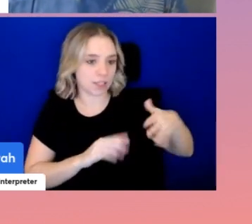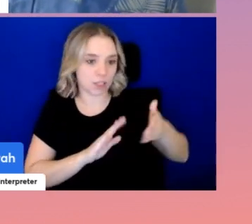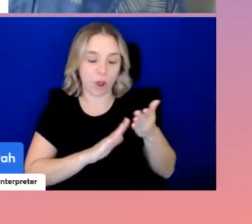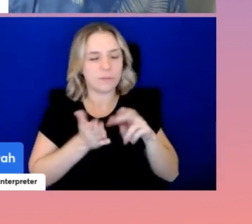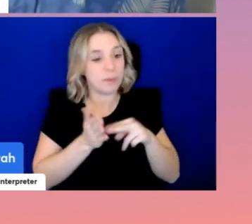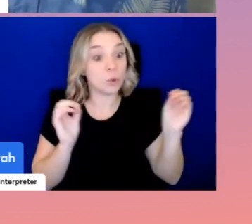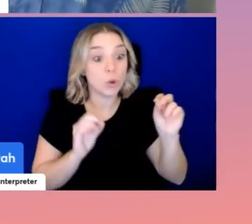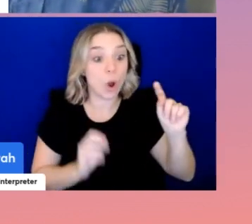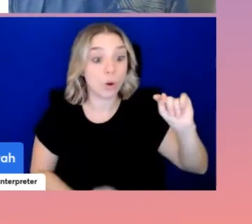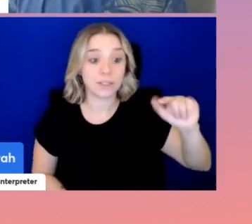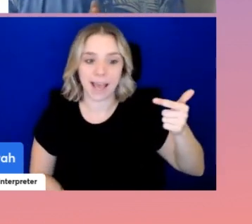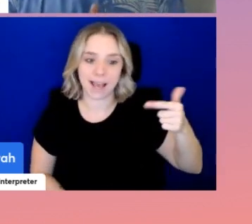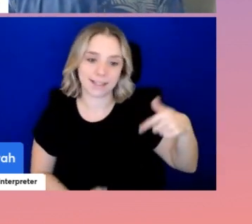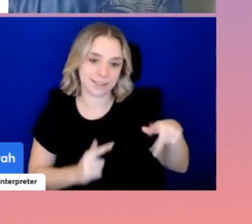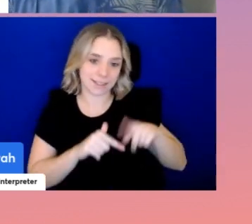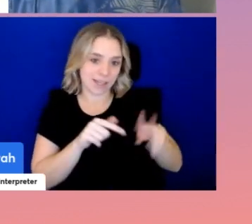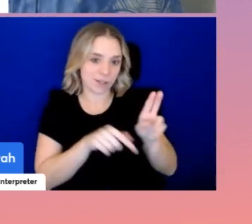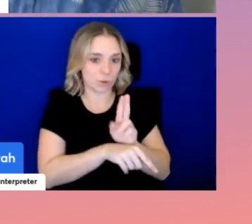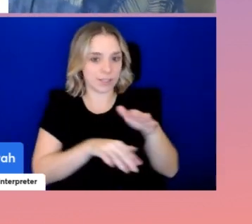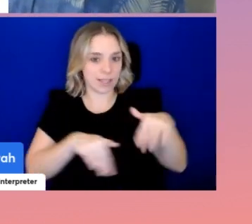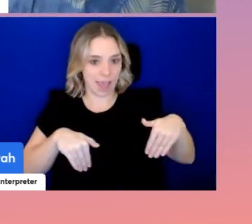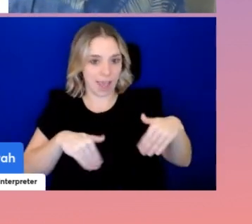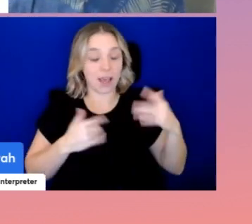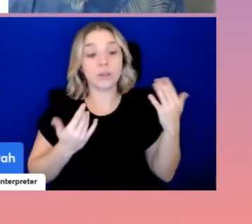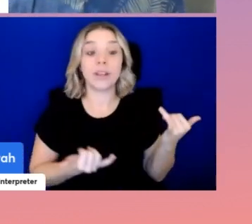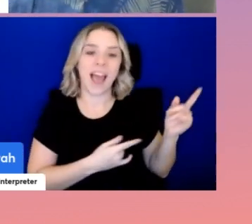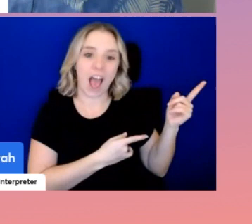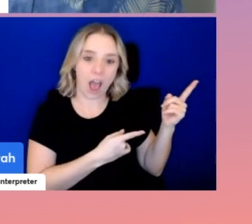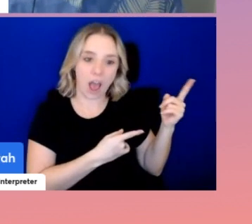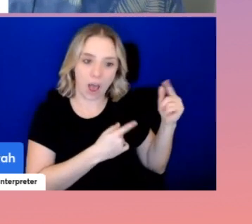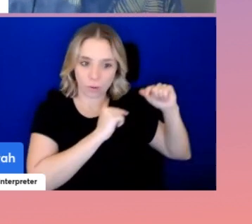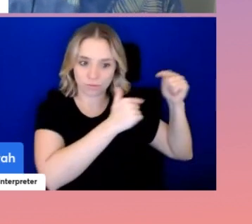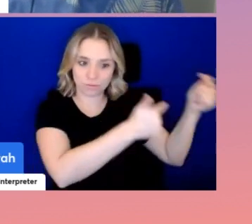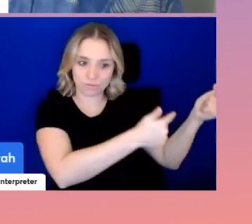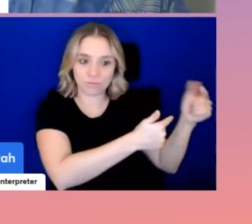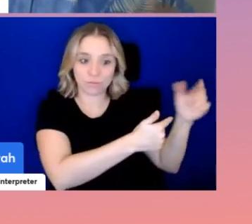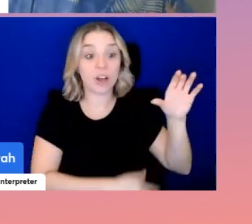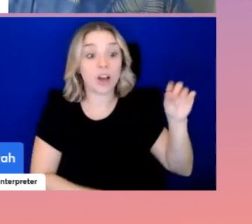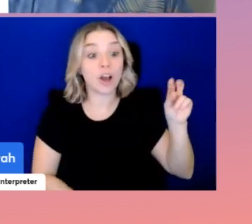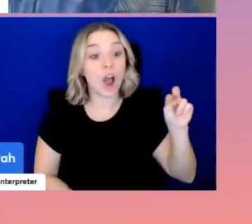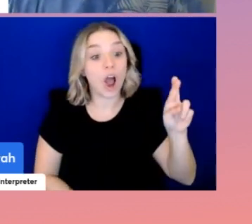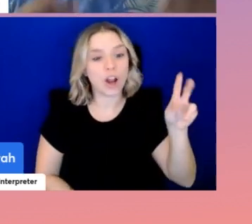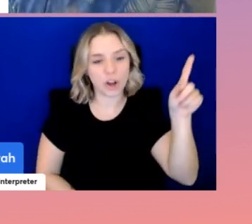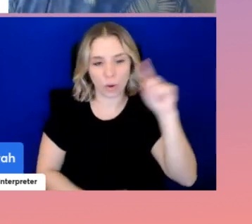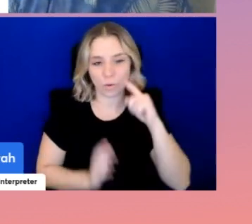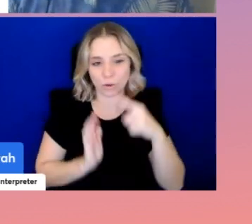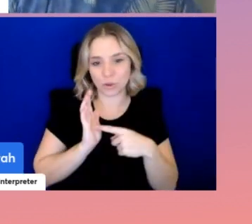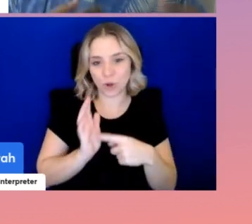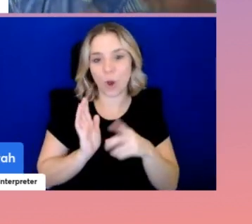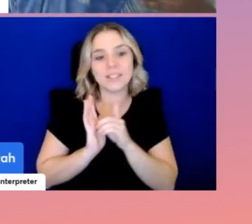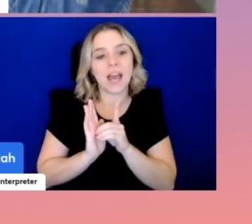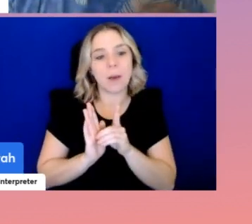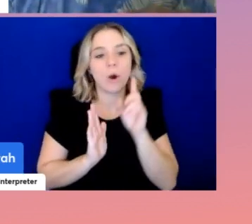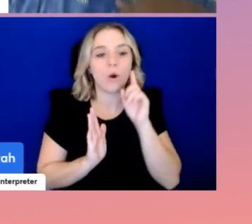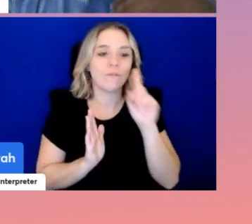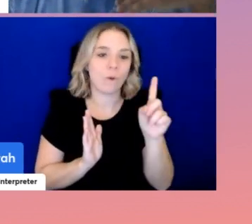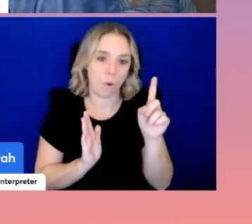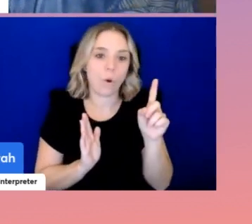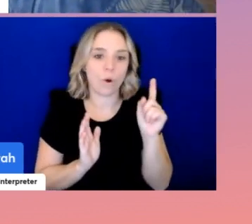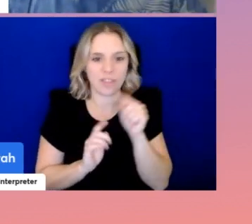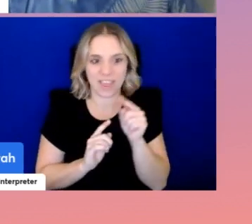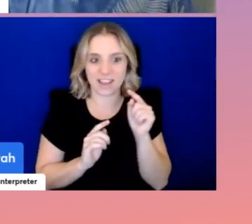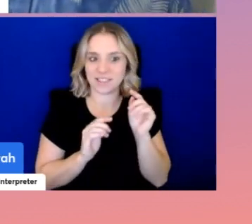It can't be used yet. And so at this point, I am going to turn it over to Connor to show you all a demo of commit asyn and how you would